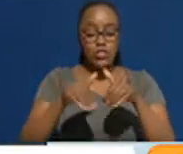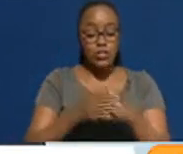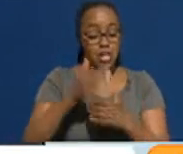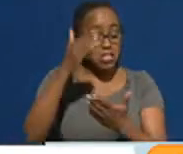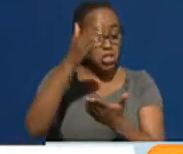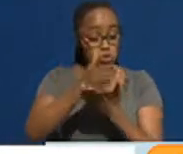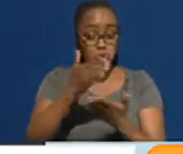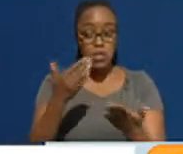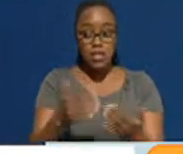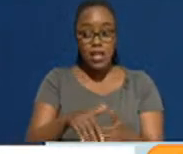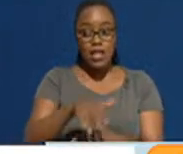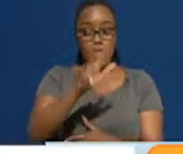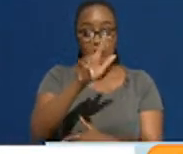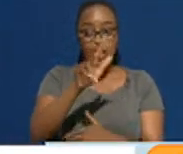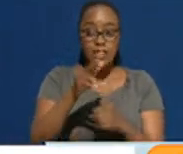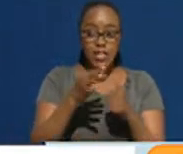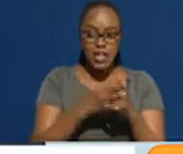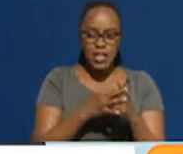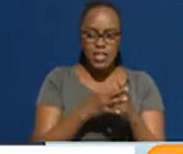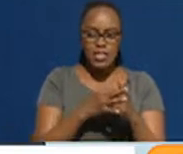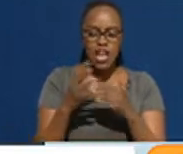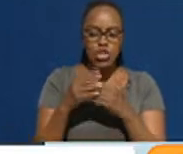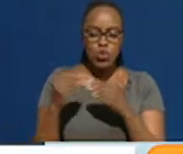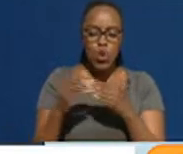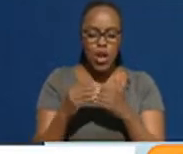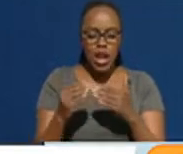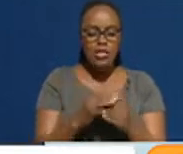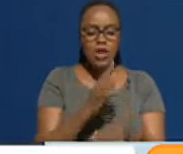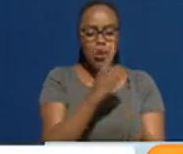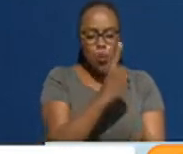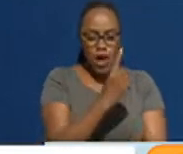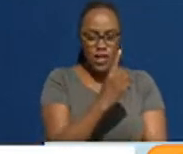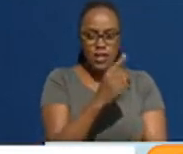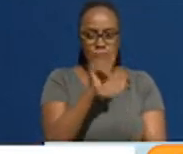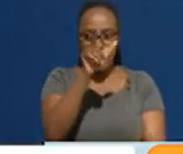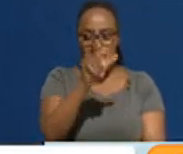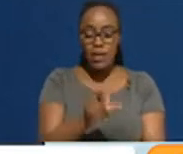fact. I left it at $38 a person. The